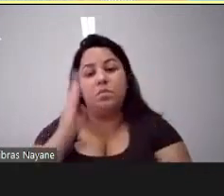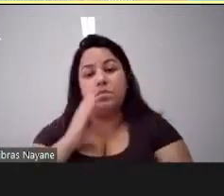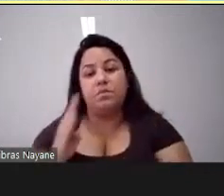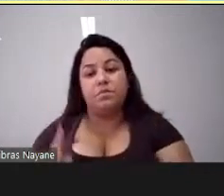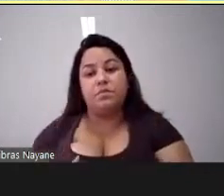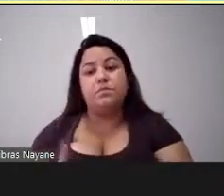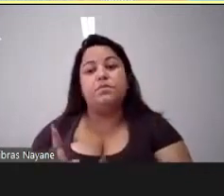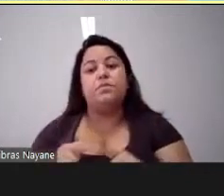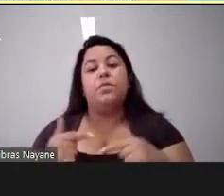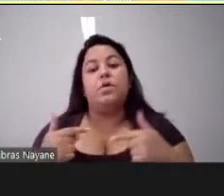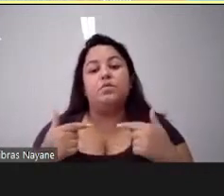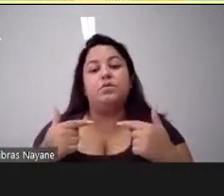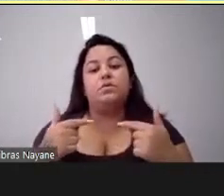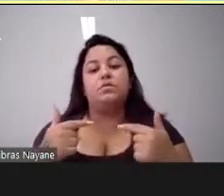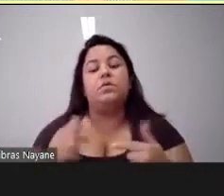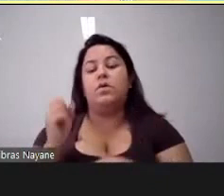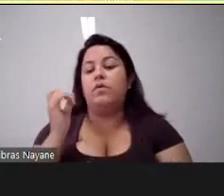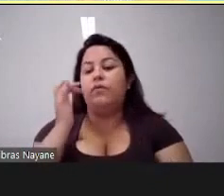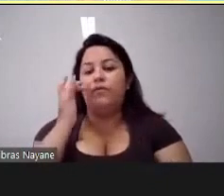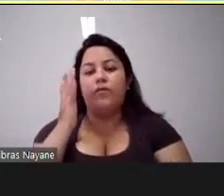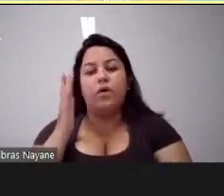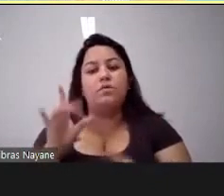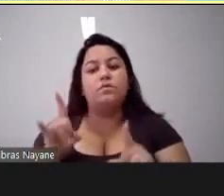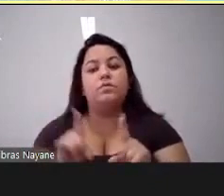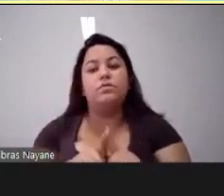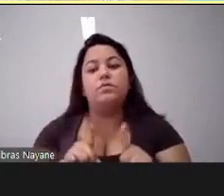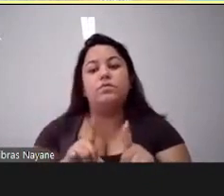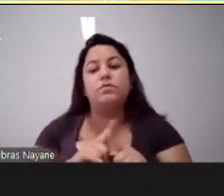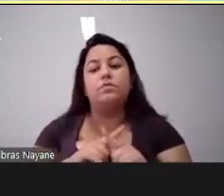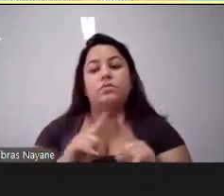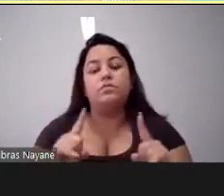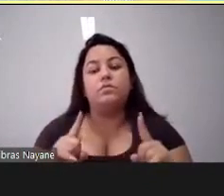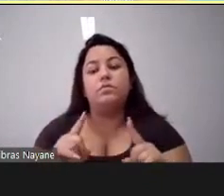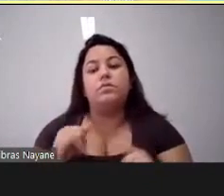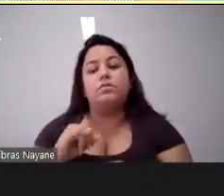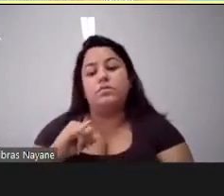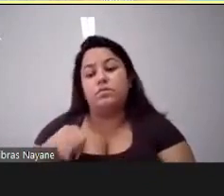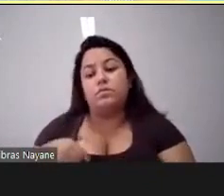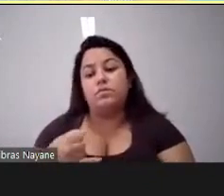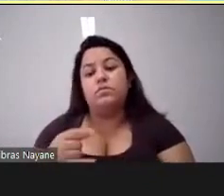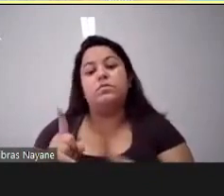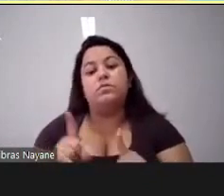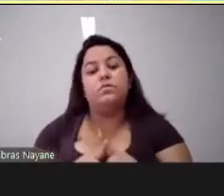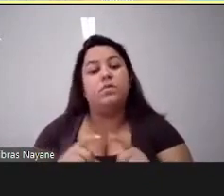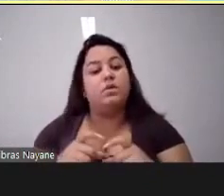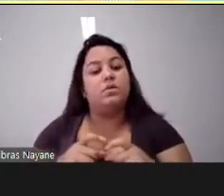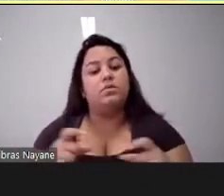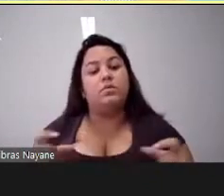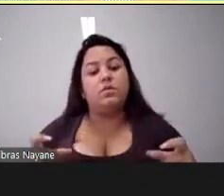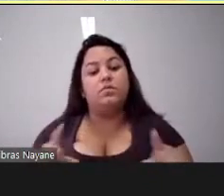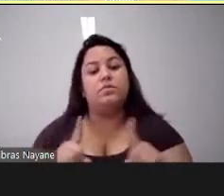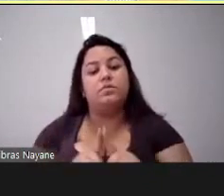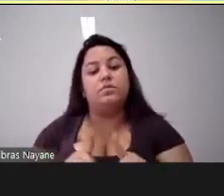is growing for the Brazilian workers as well. And I insist on that. We